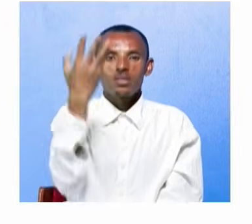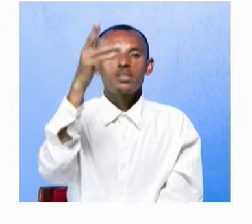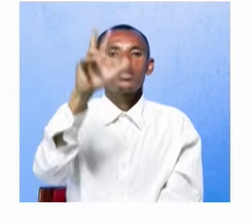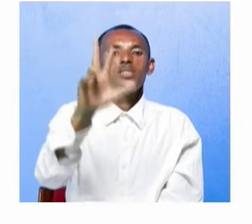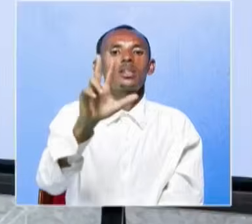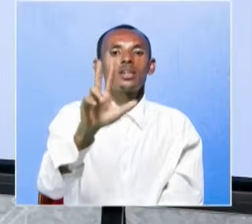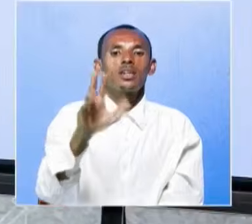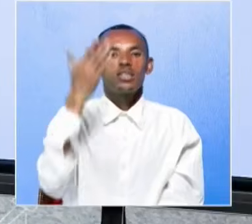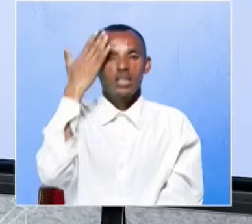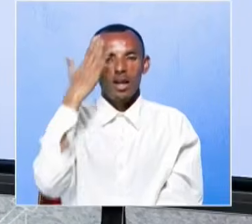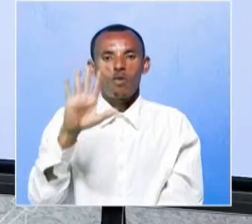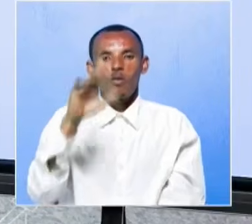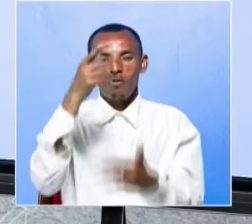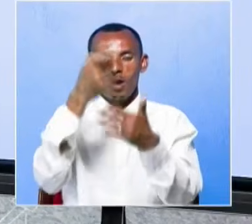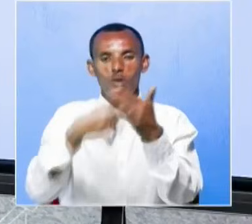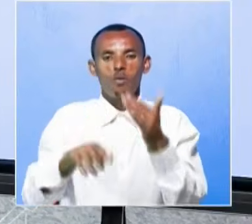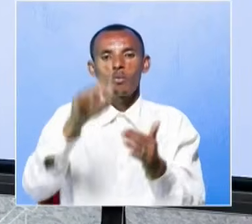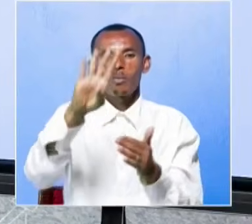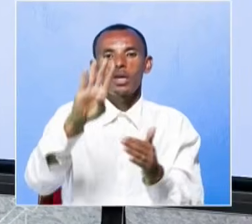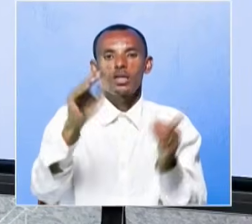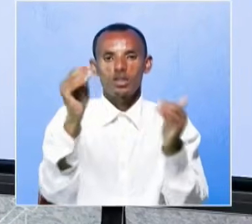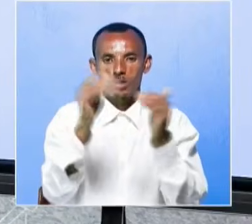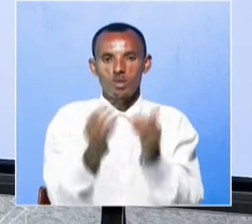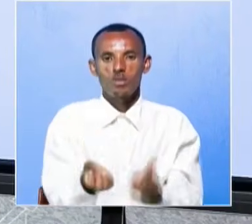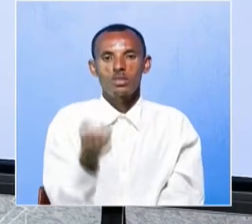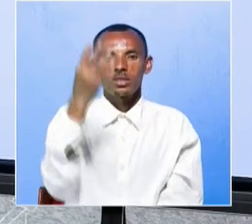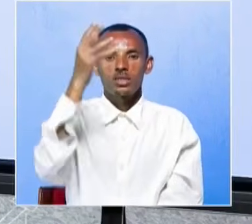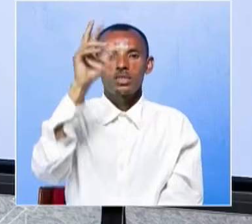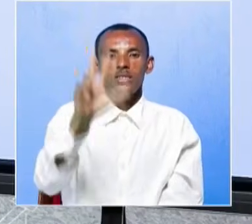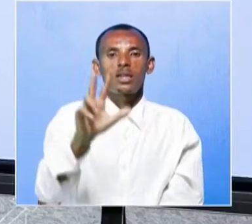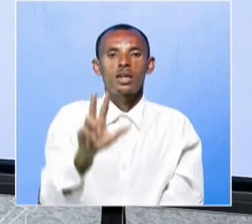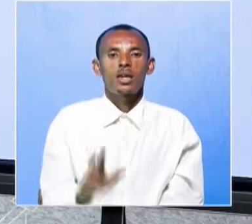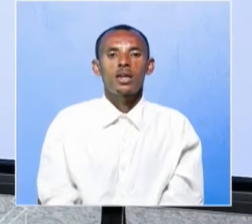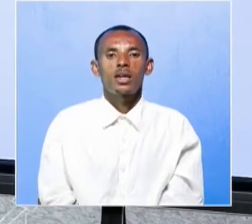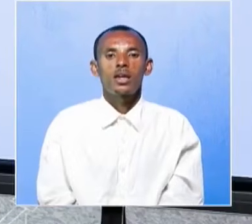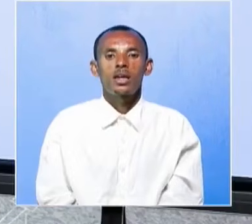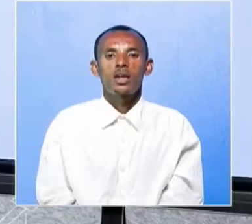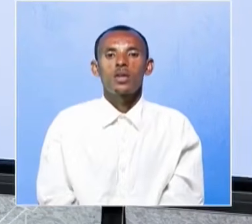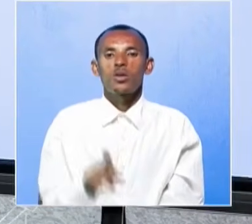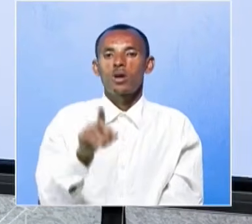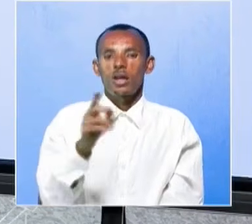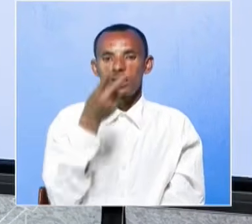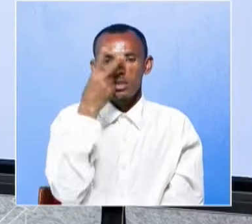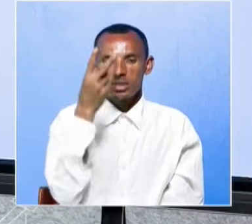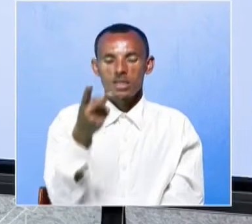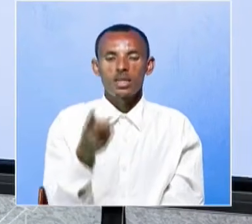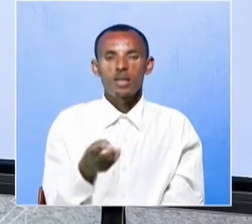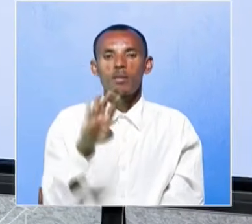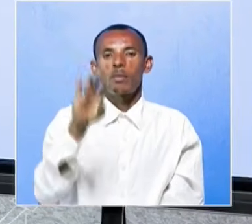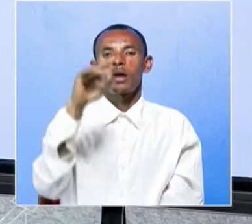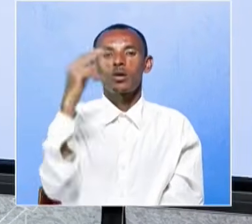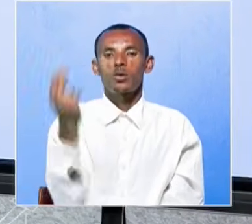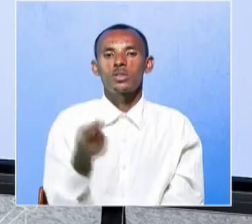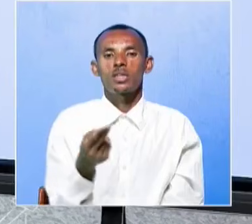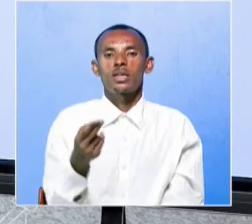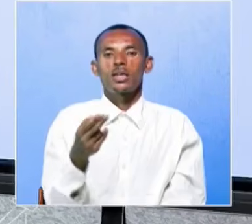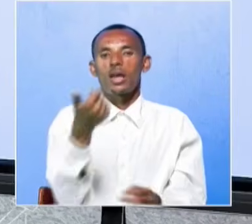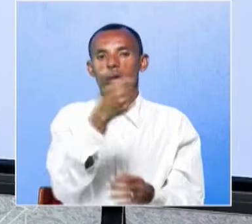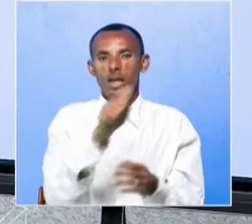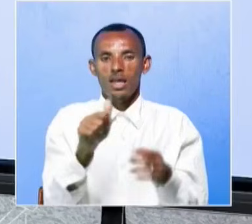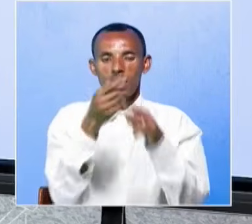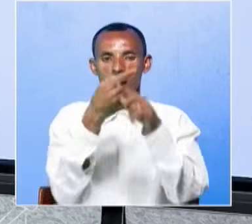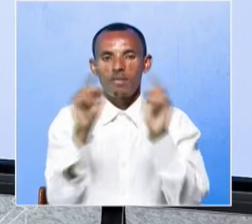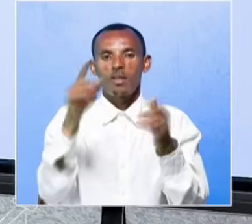value of b here is 3. Here, you can check by taking any different value of